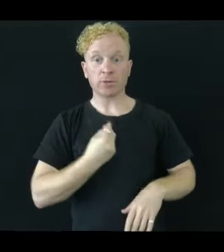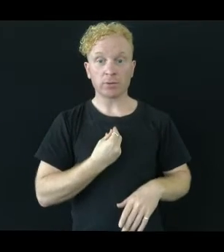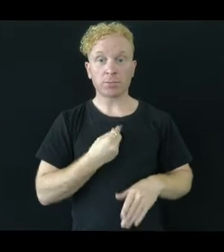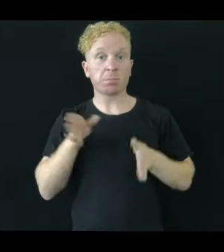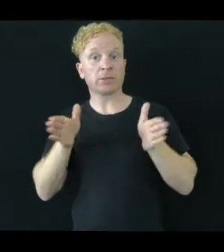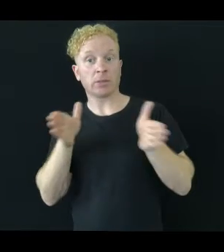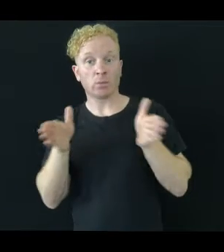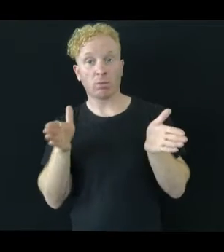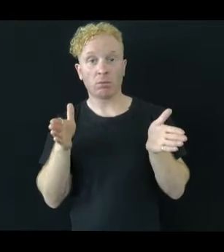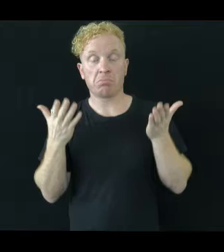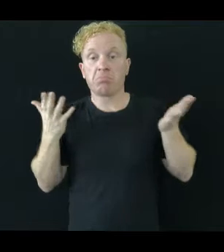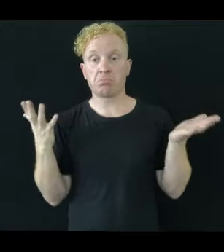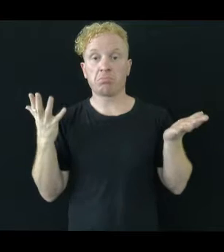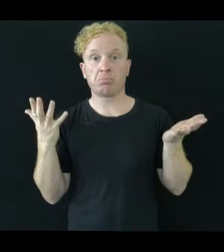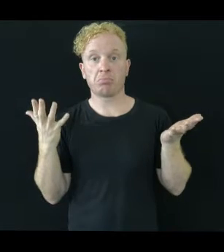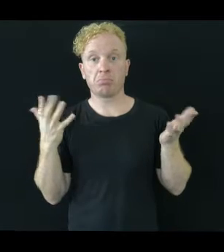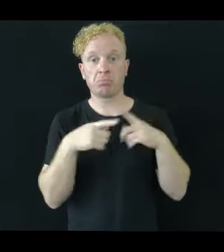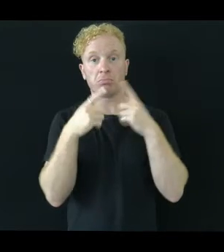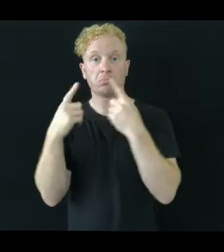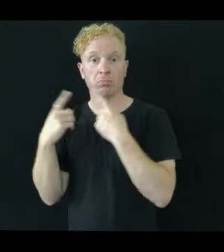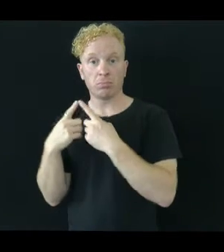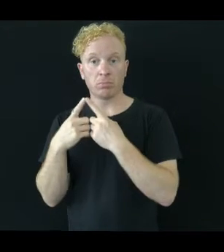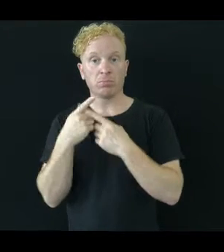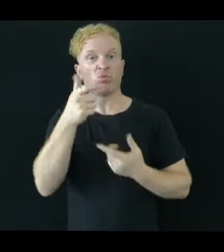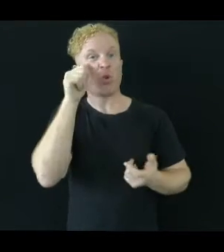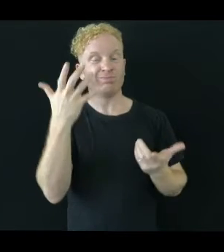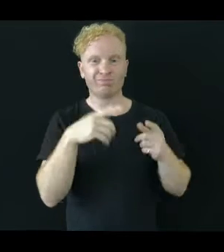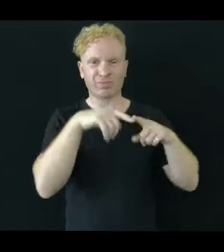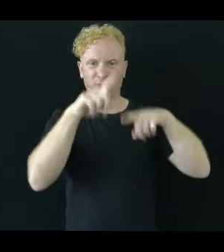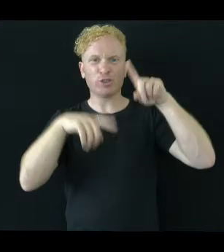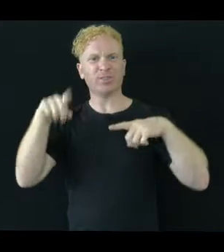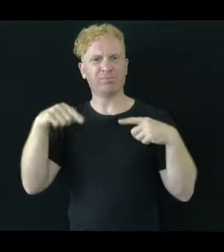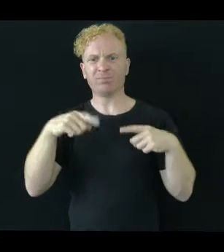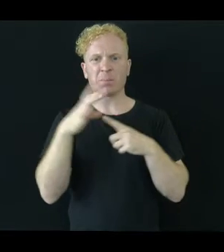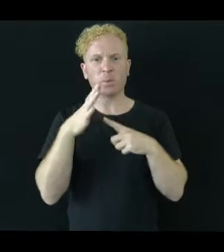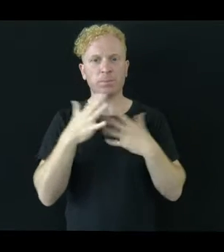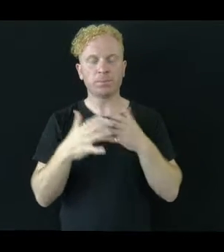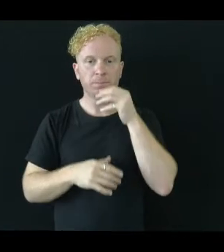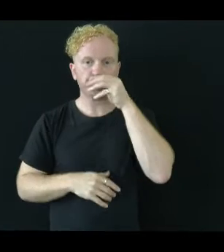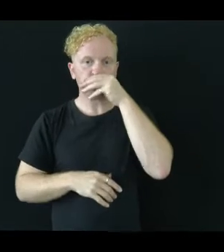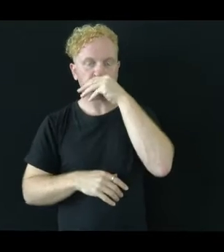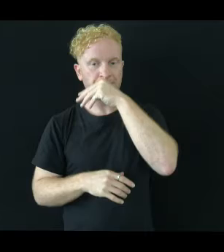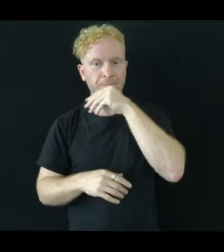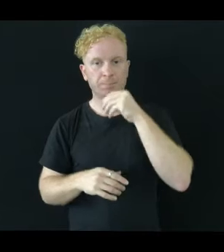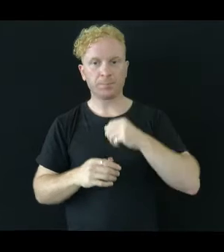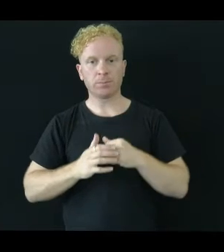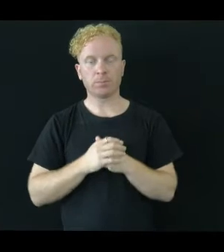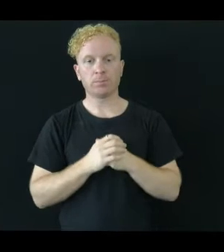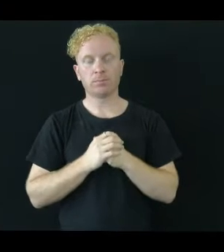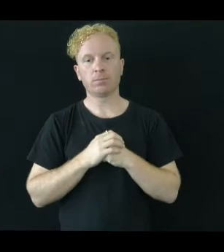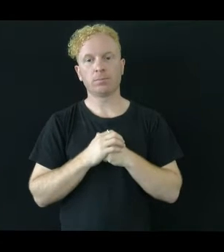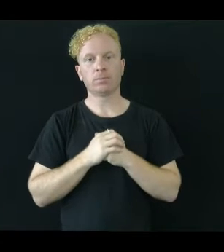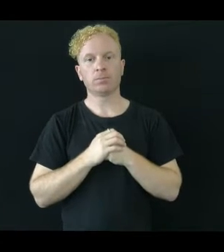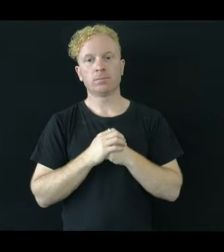and lesbian, transgender, bisexual, and that we're all, there's a